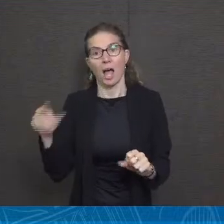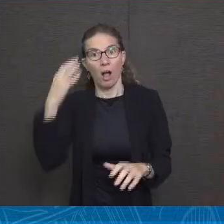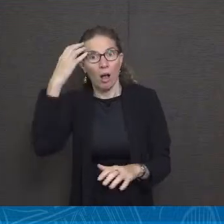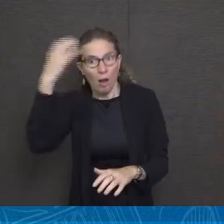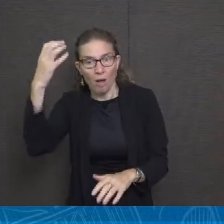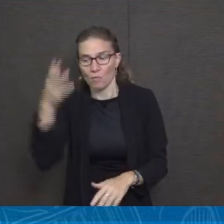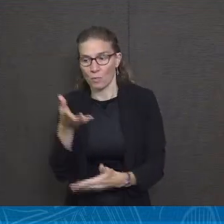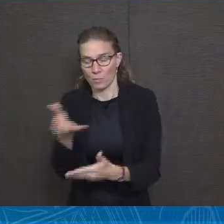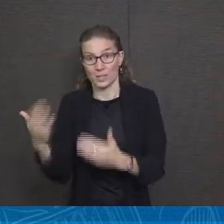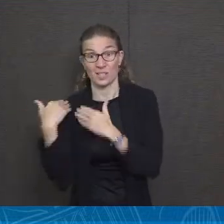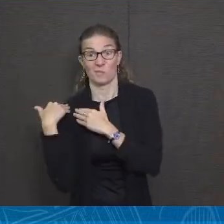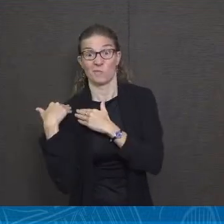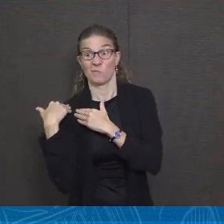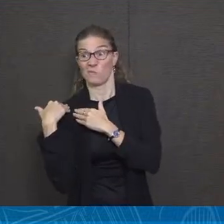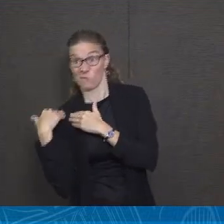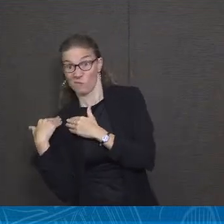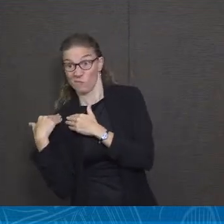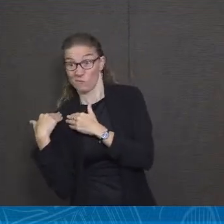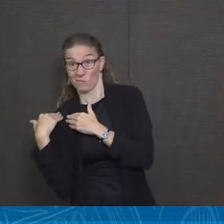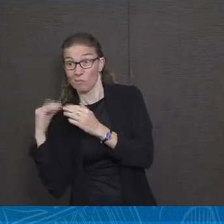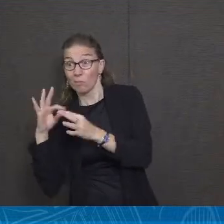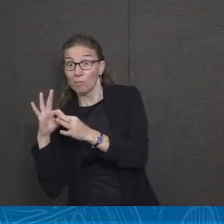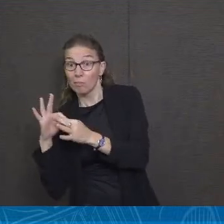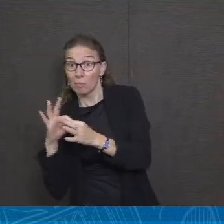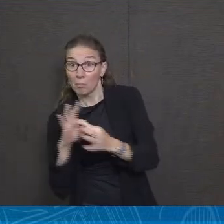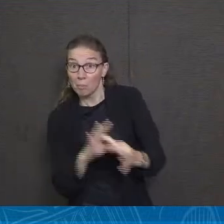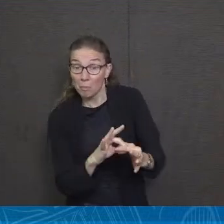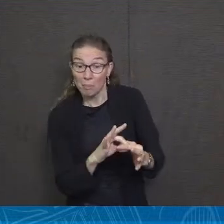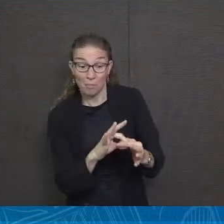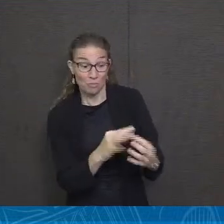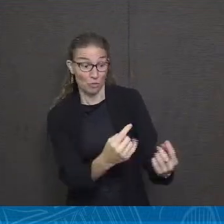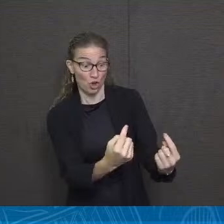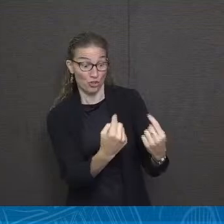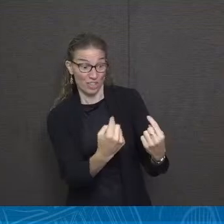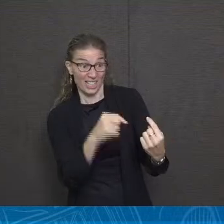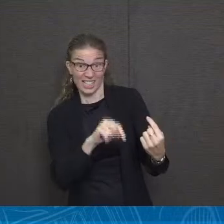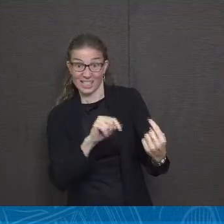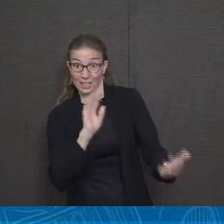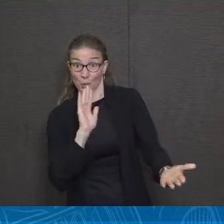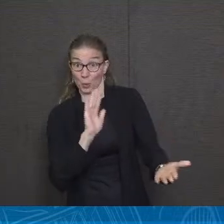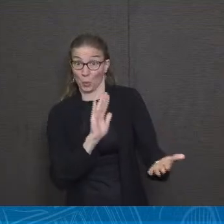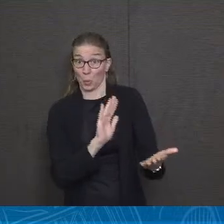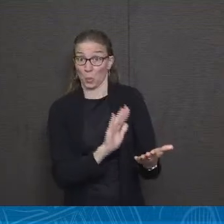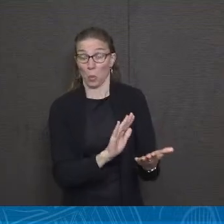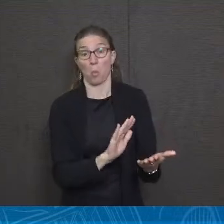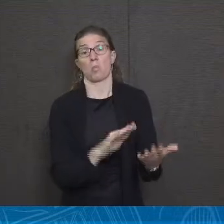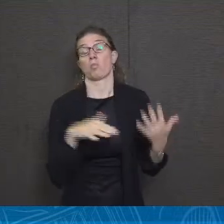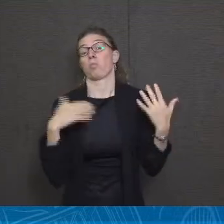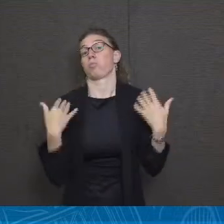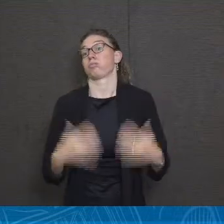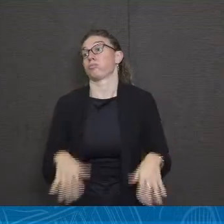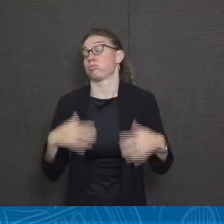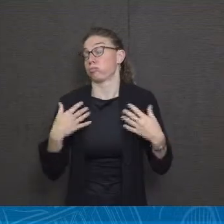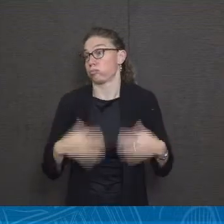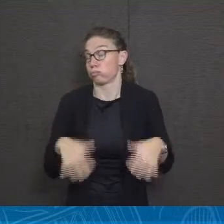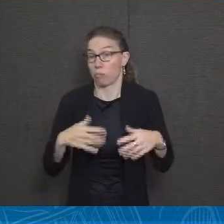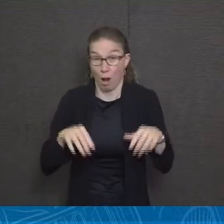binding obligation, is extremely exciting, potentially